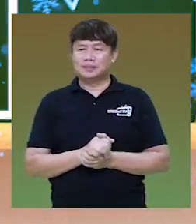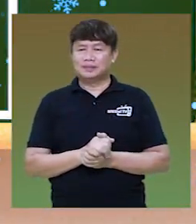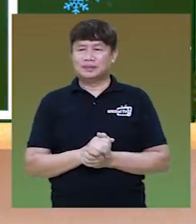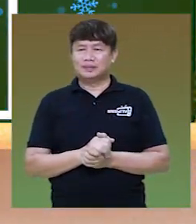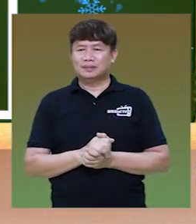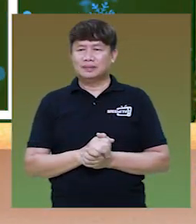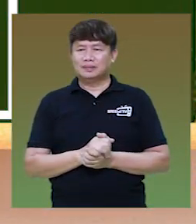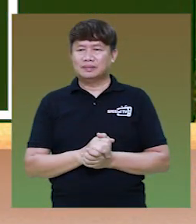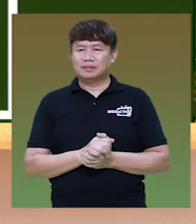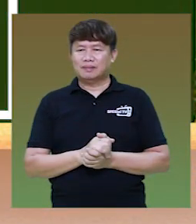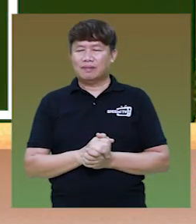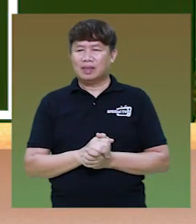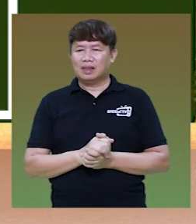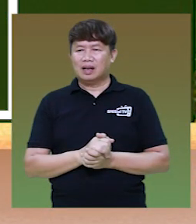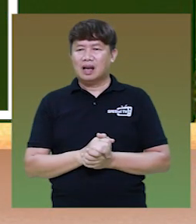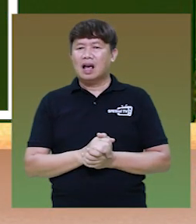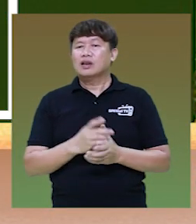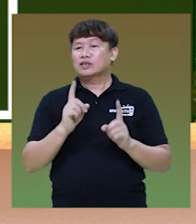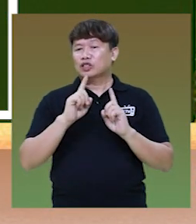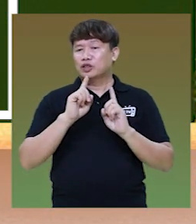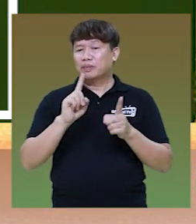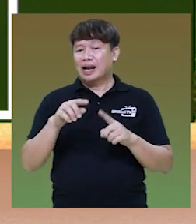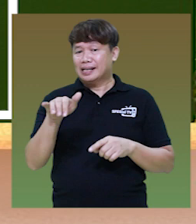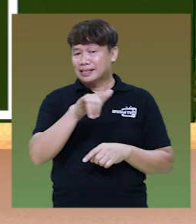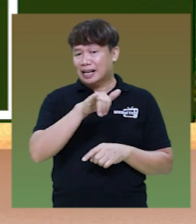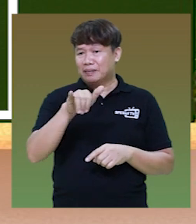Are your answers like this?